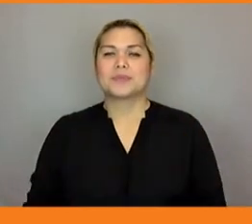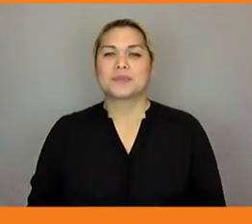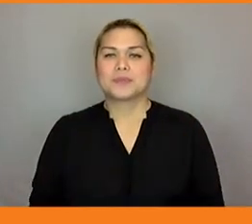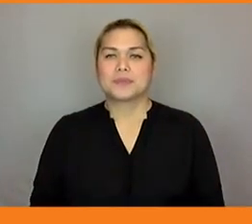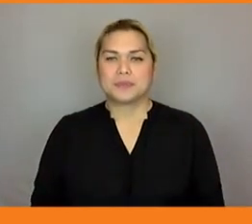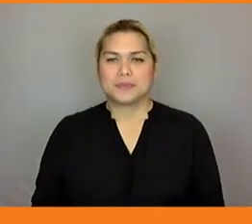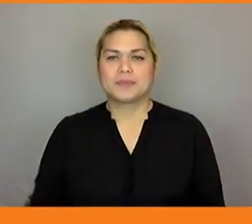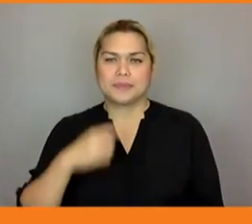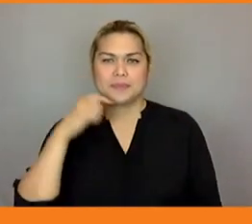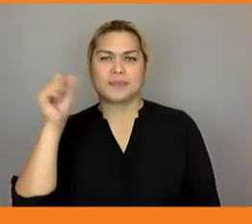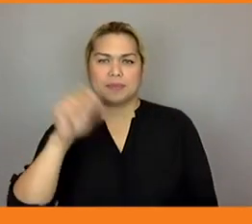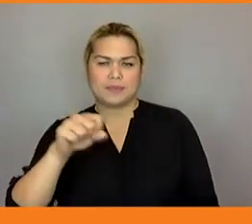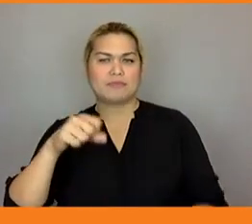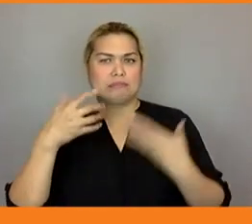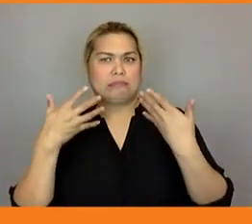bit about just transition,